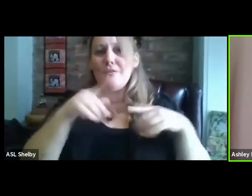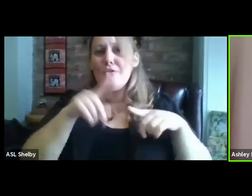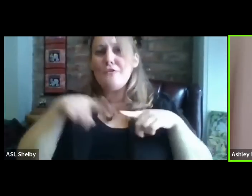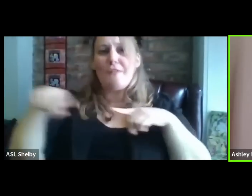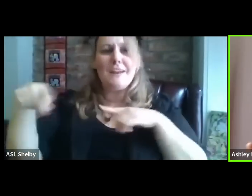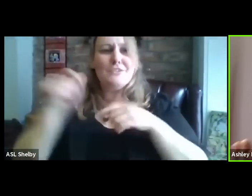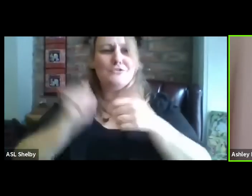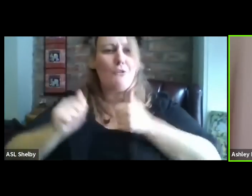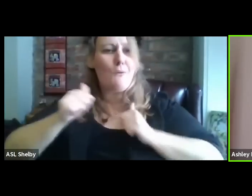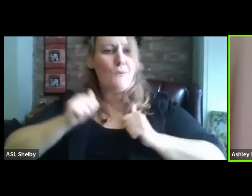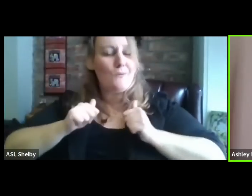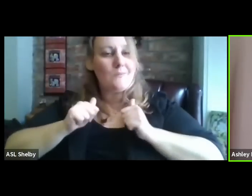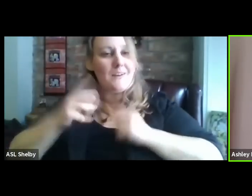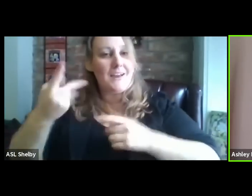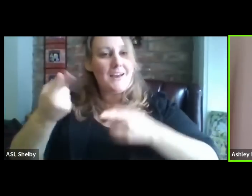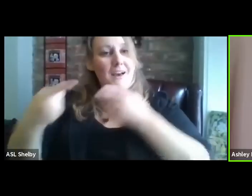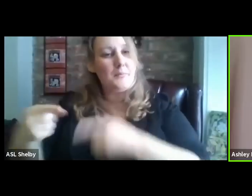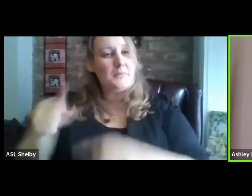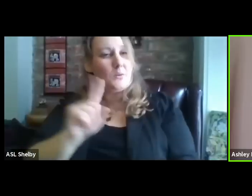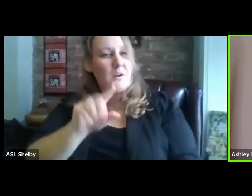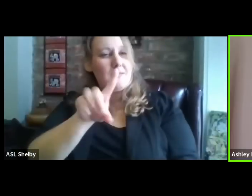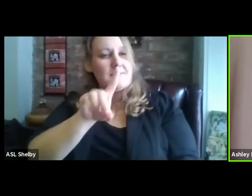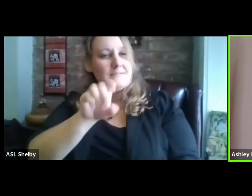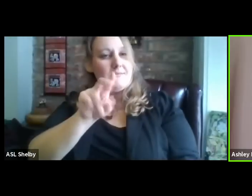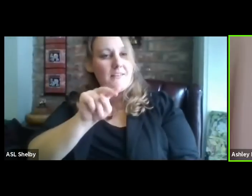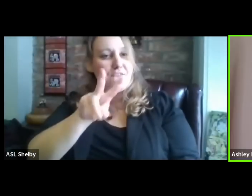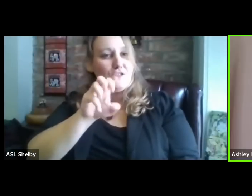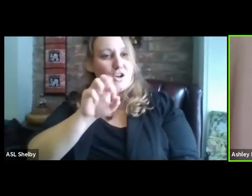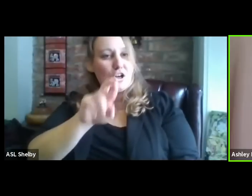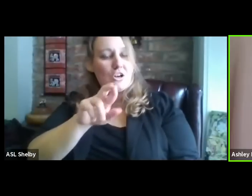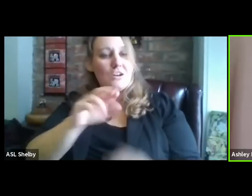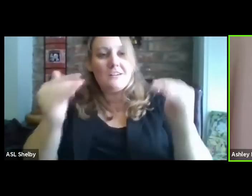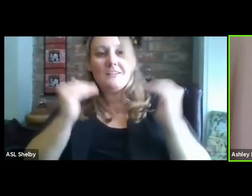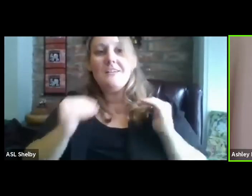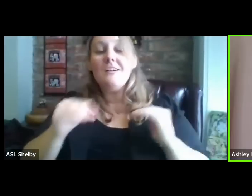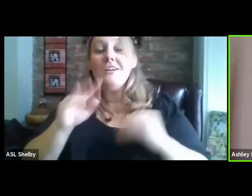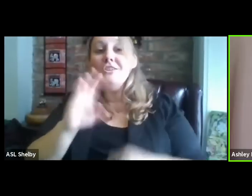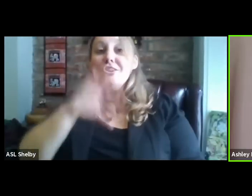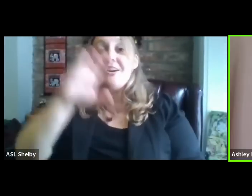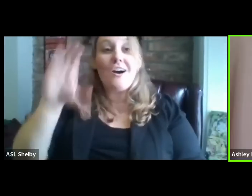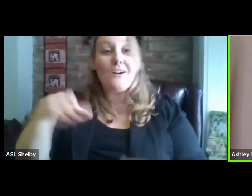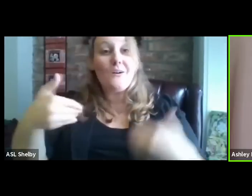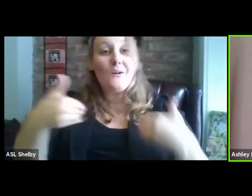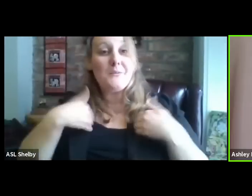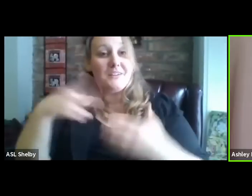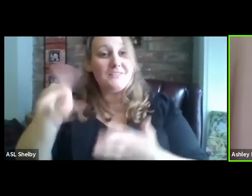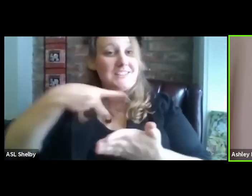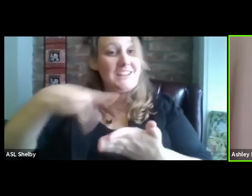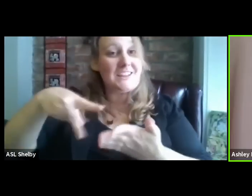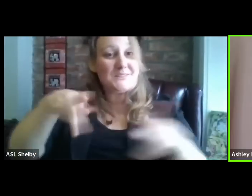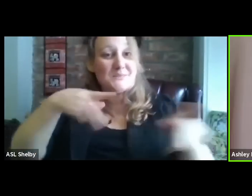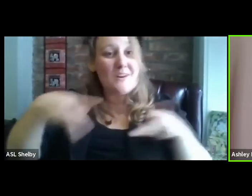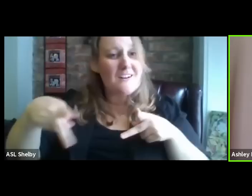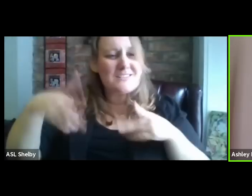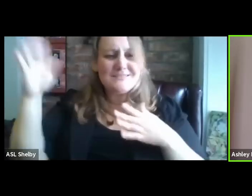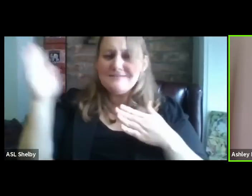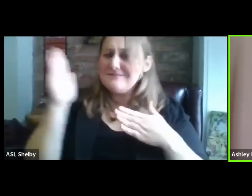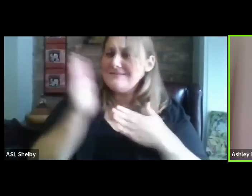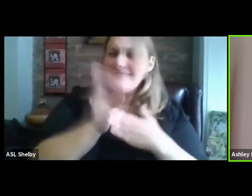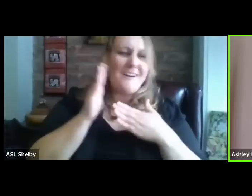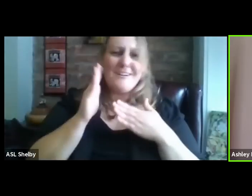Denver, as well as a Chicago dance party with a top-notch lineup. One advantage of